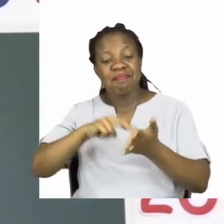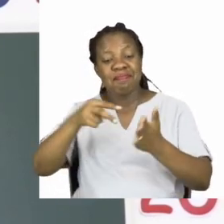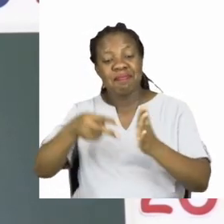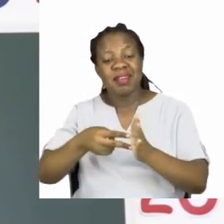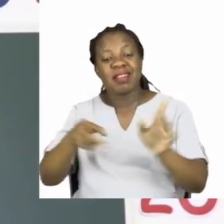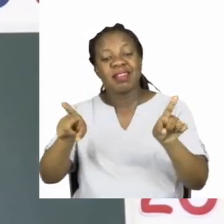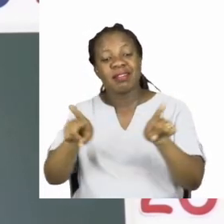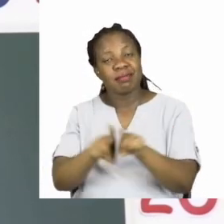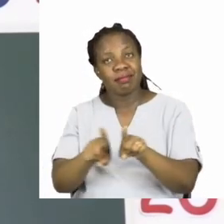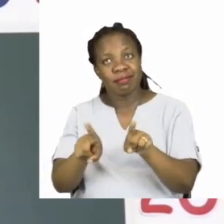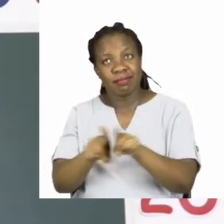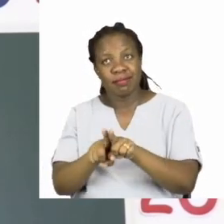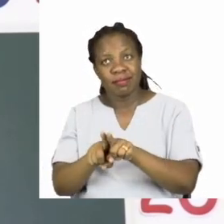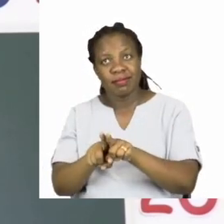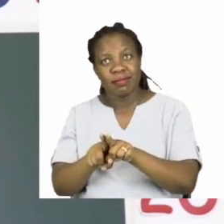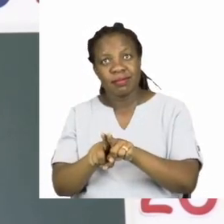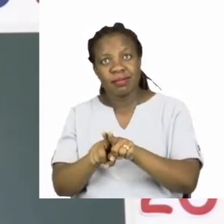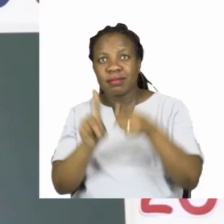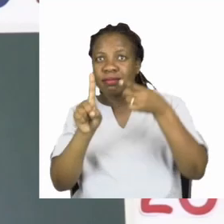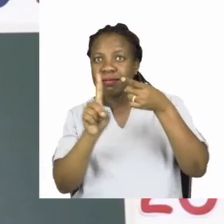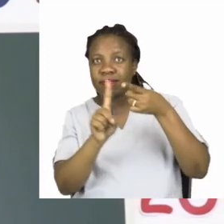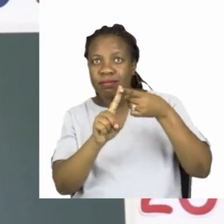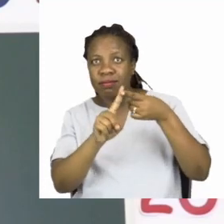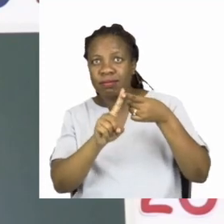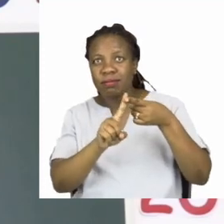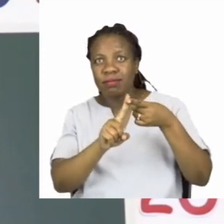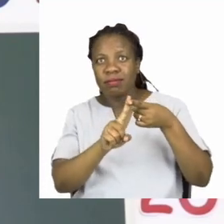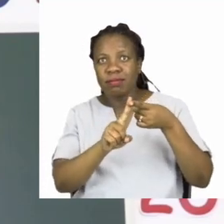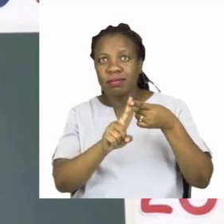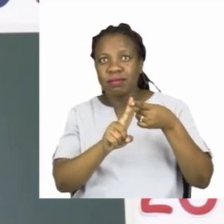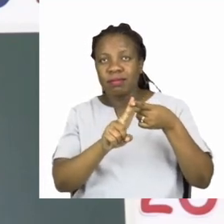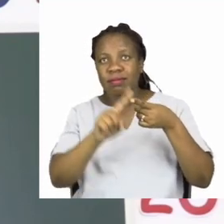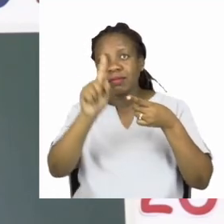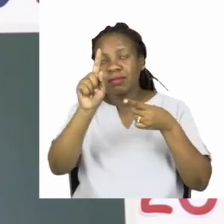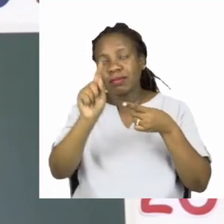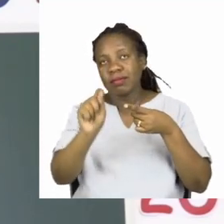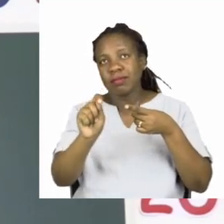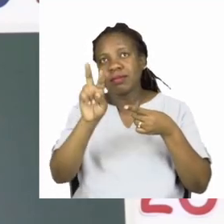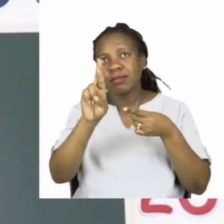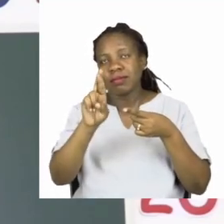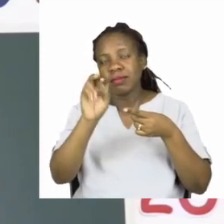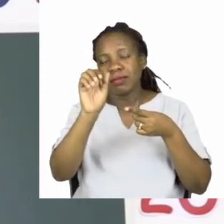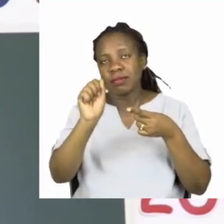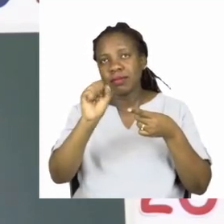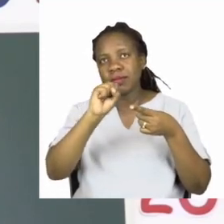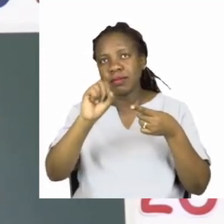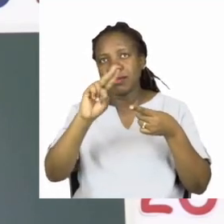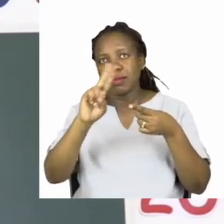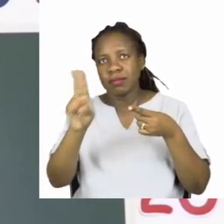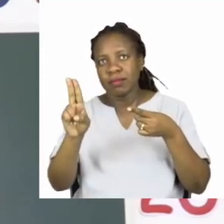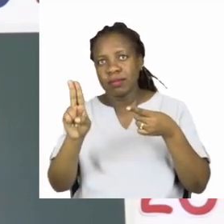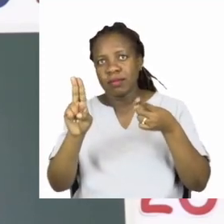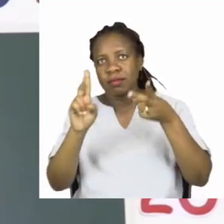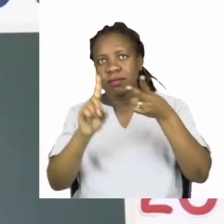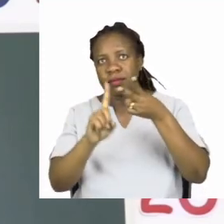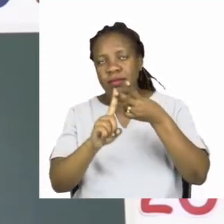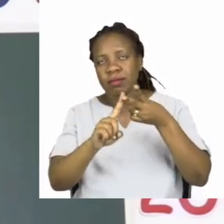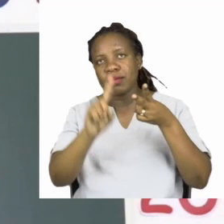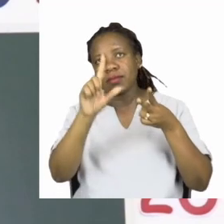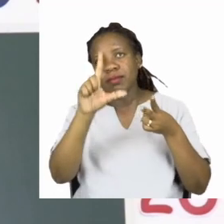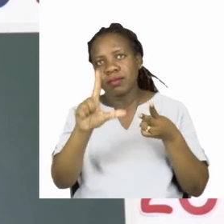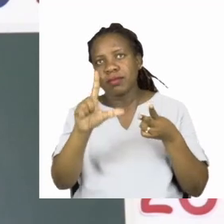same meaning as waste material with rubbish, the words are trash